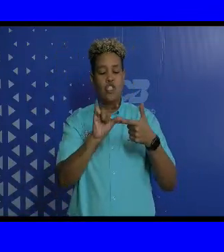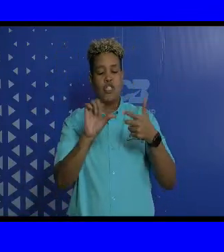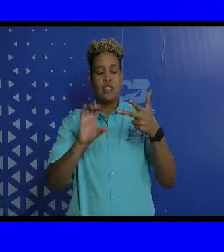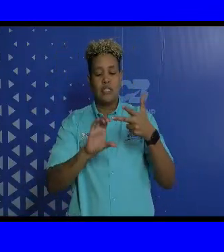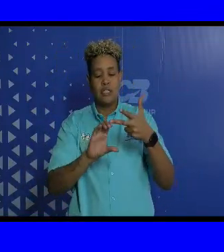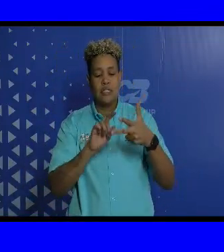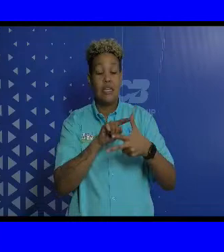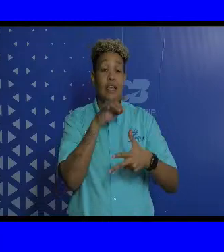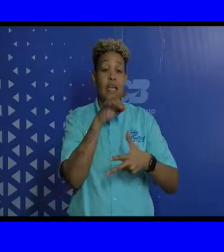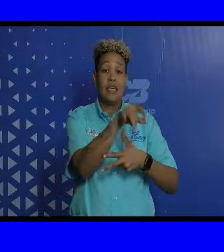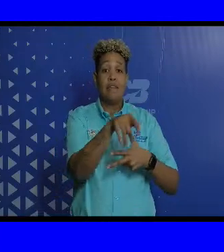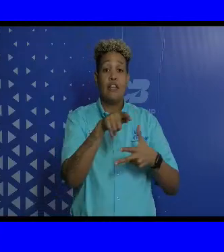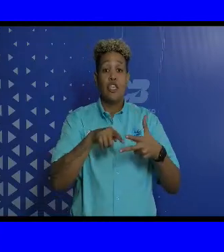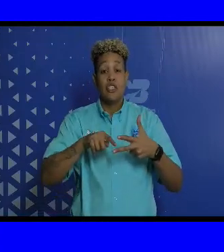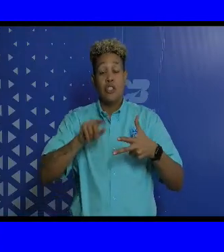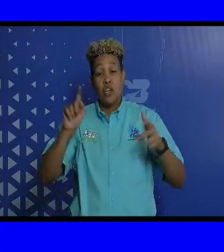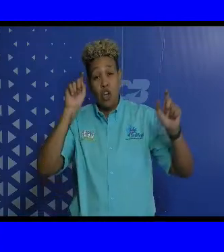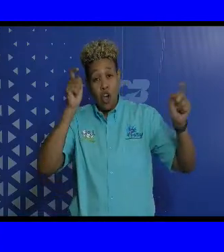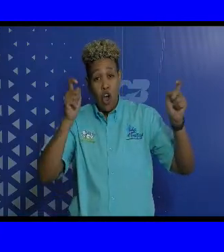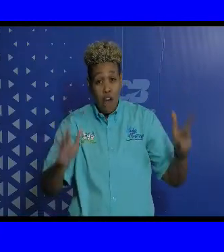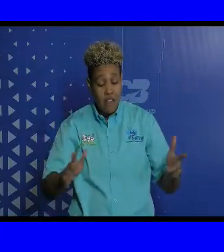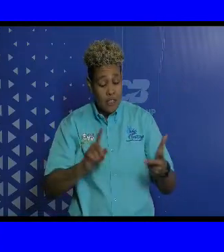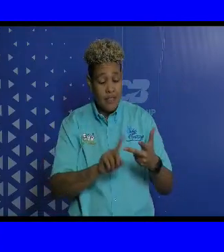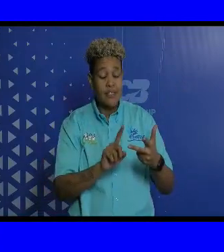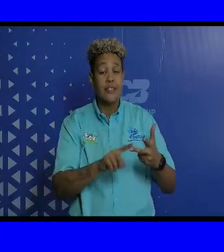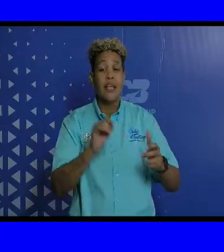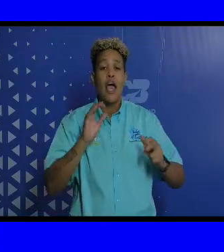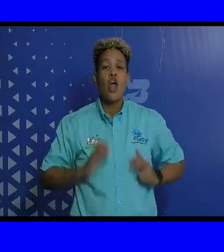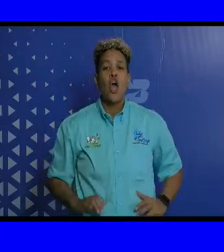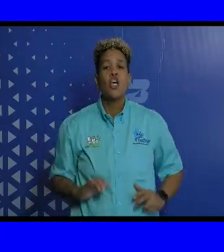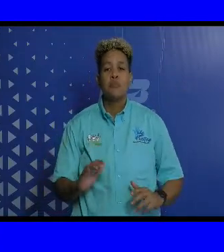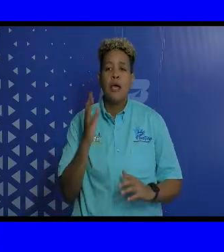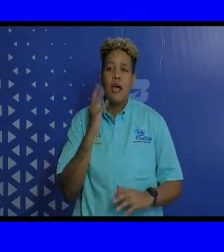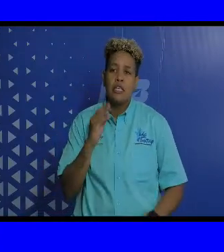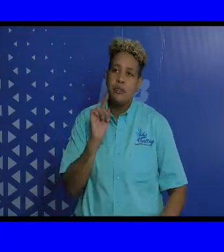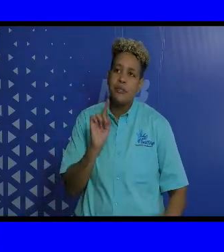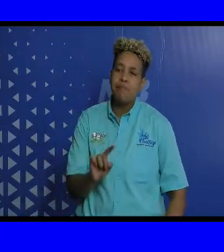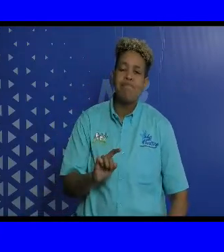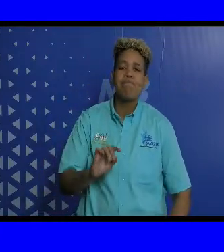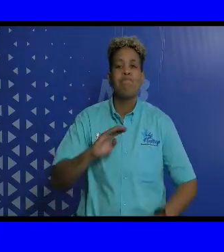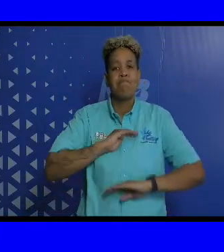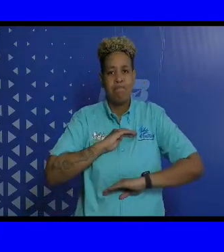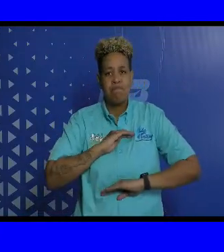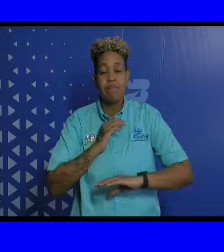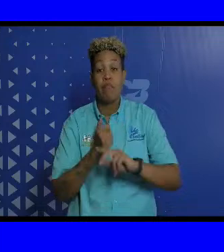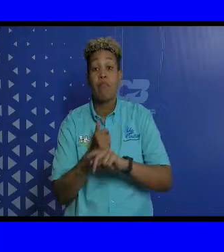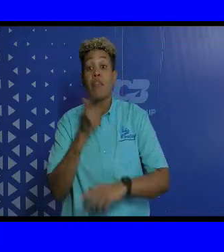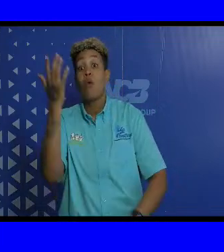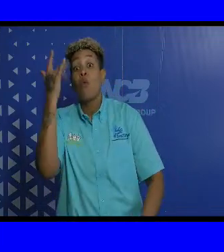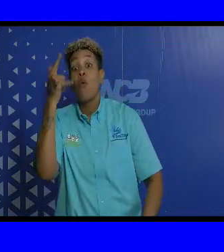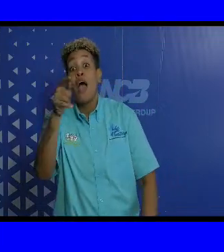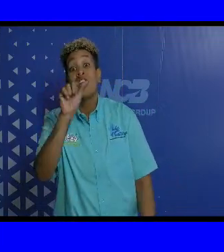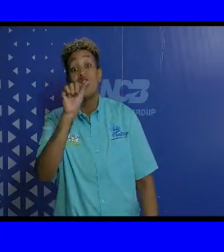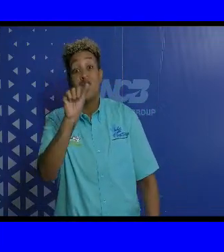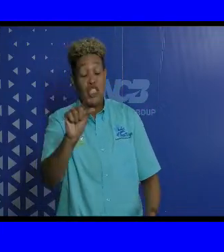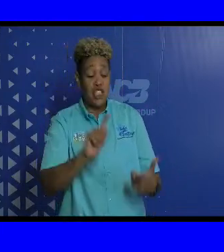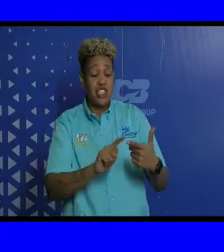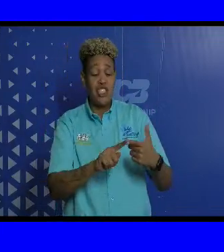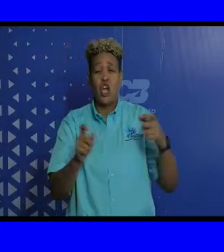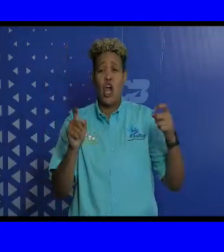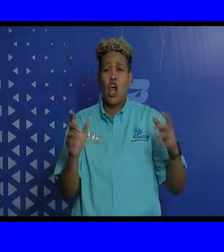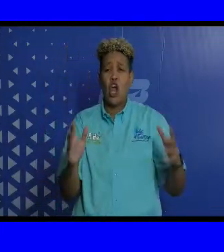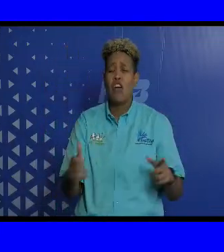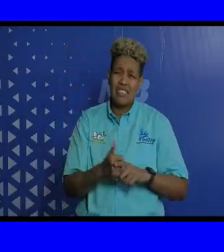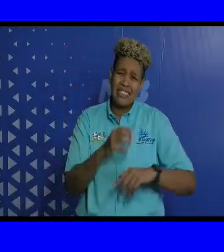EGC: efficiency, governance, and customer experience. And whilst the G,